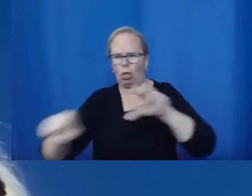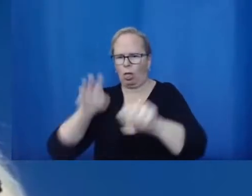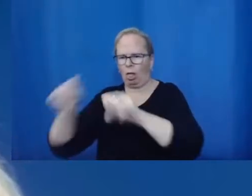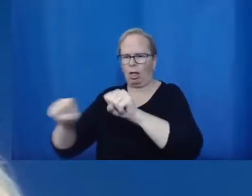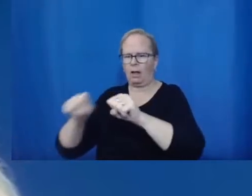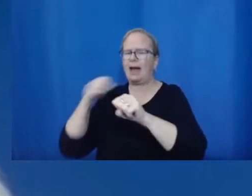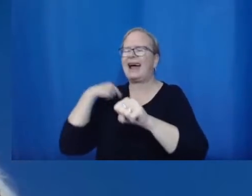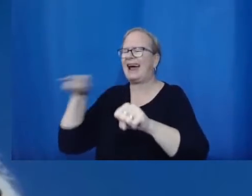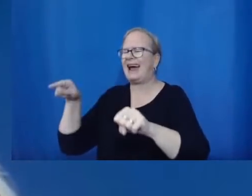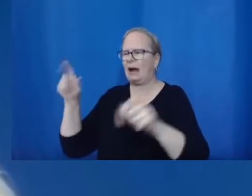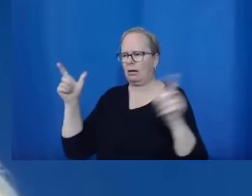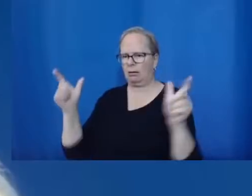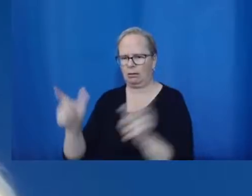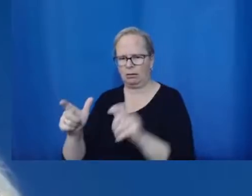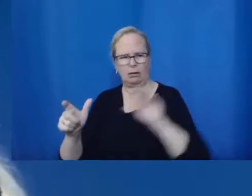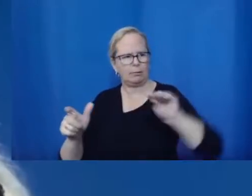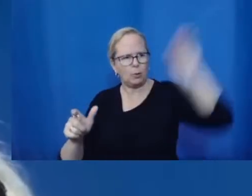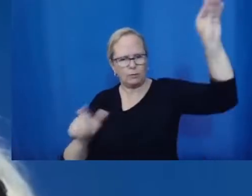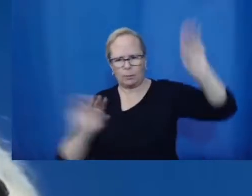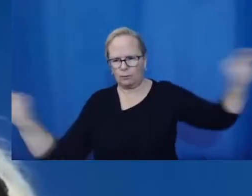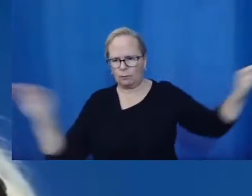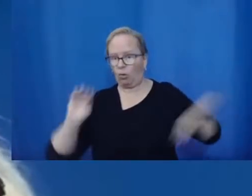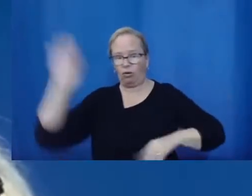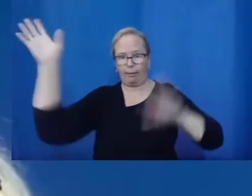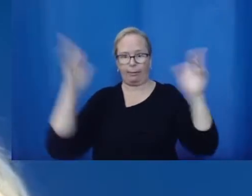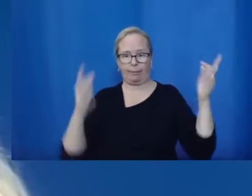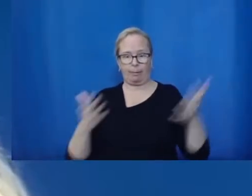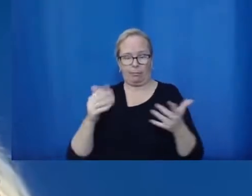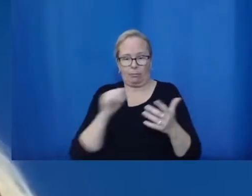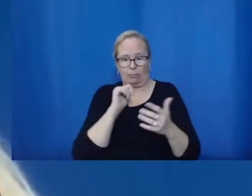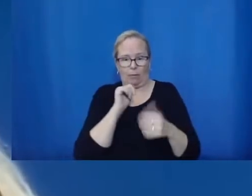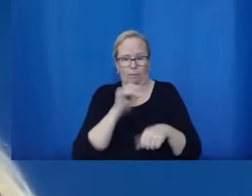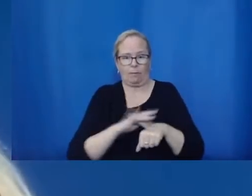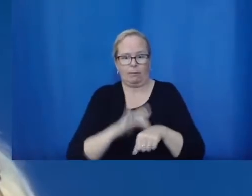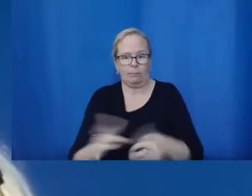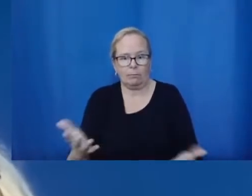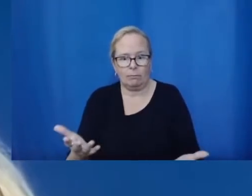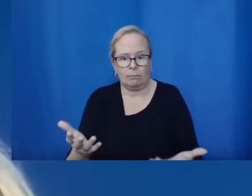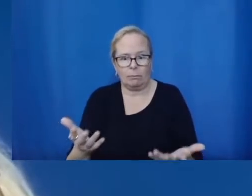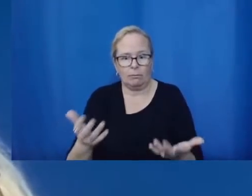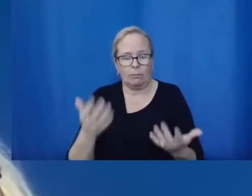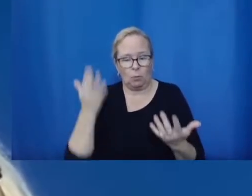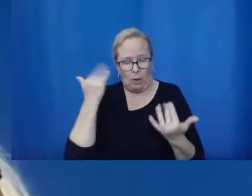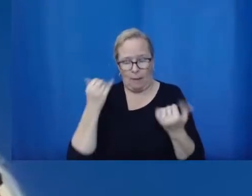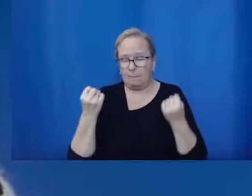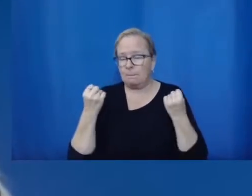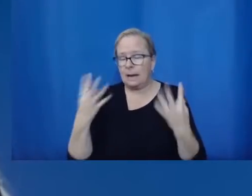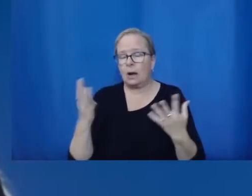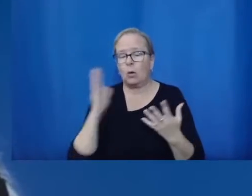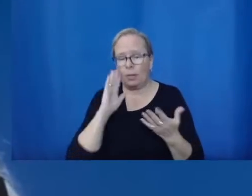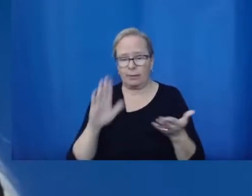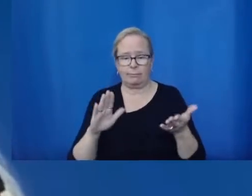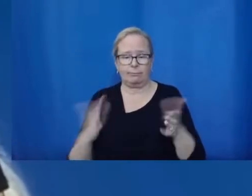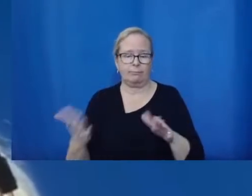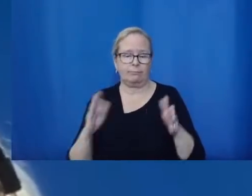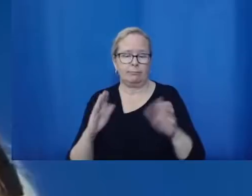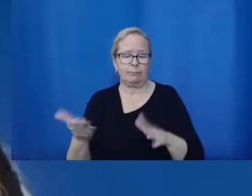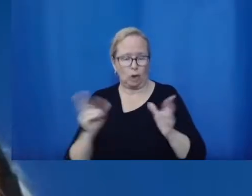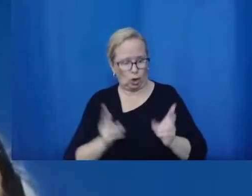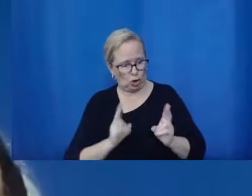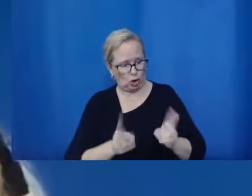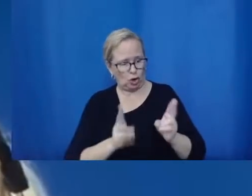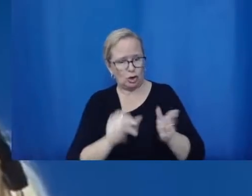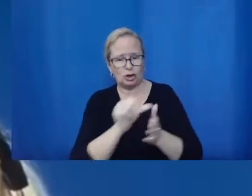serve. We are only able to find more space because many are dying, and urgent surgeries have